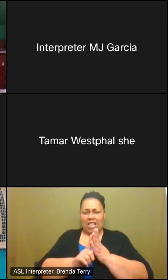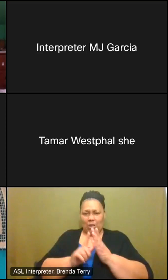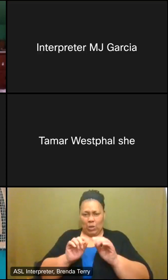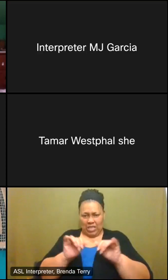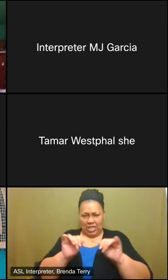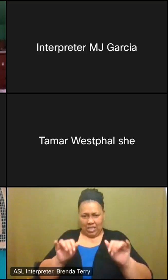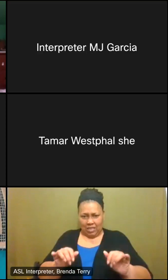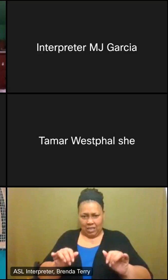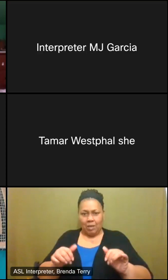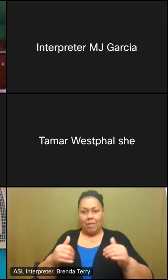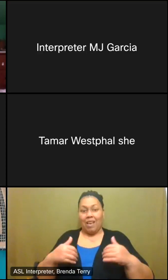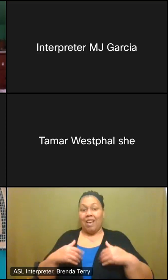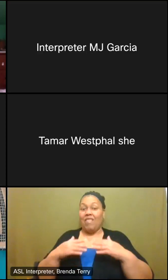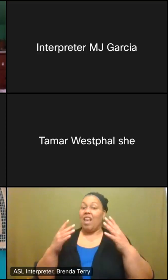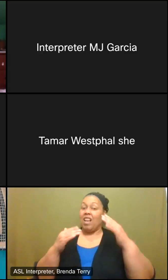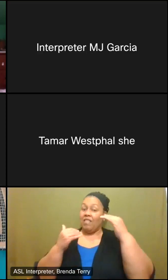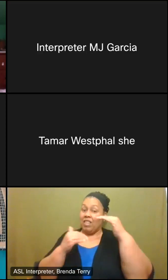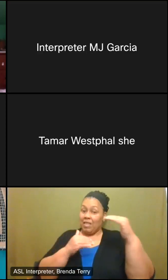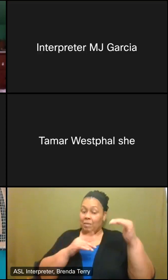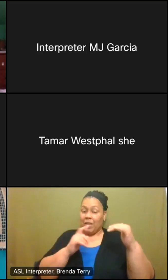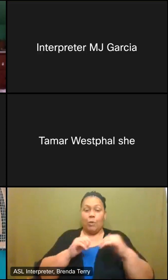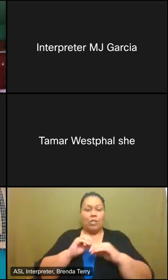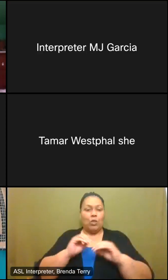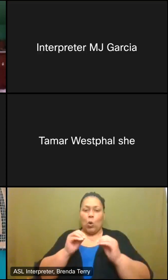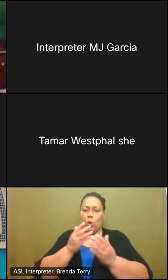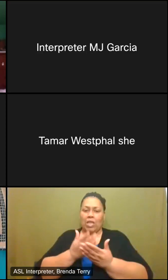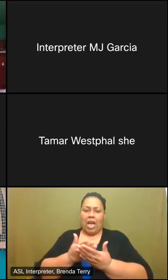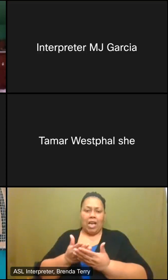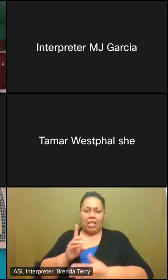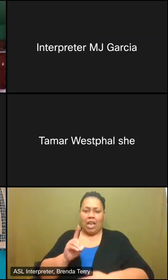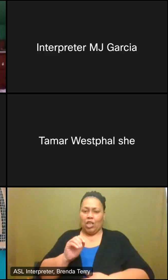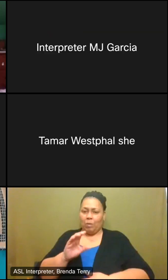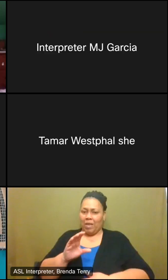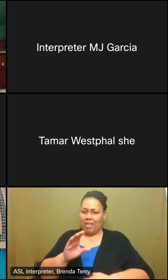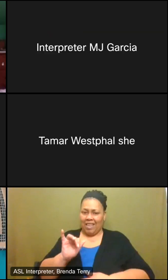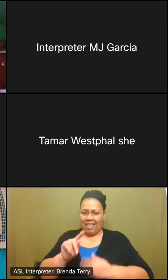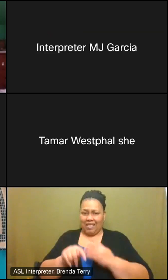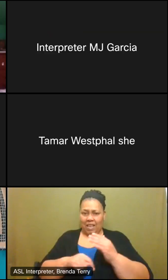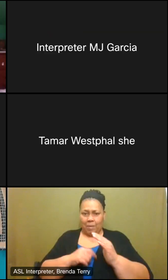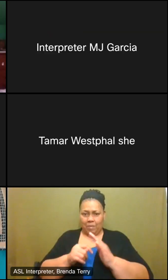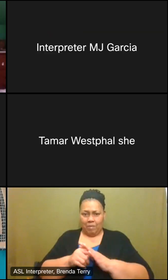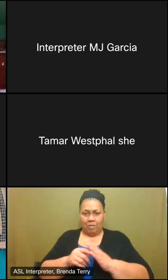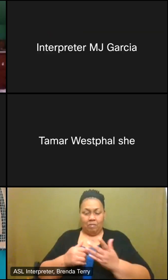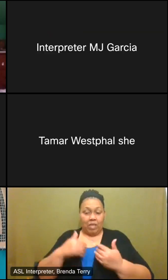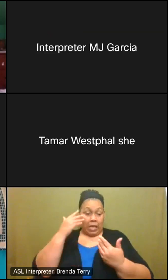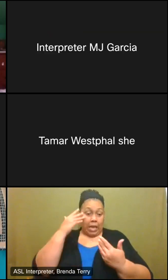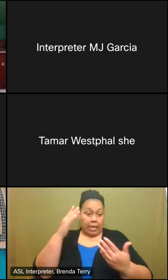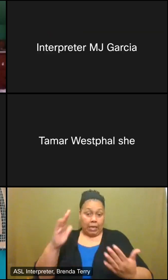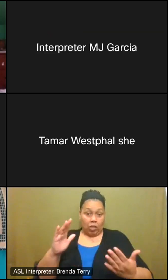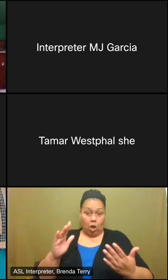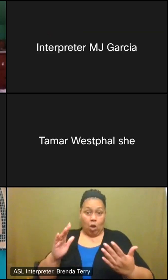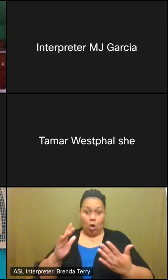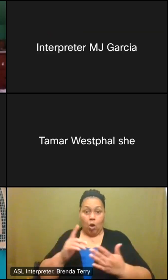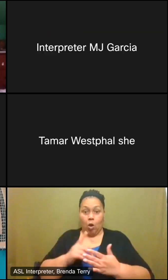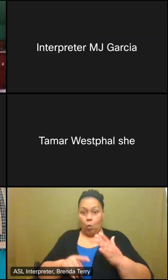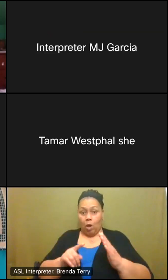I had a lot of limitations because I was undocumented at that time, and I didn't know like what was available or